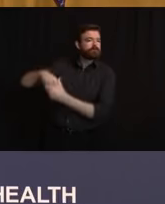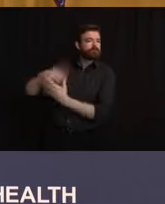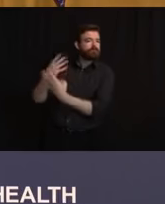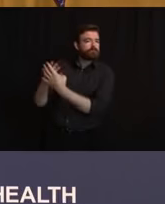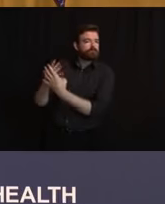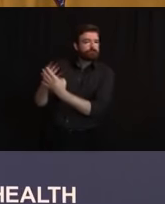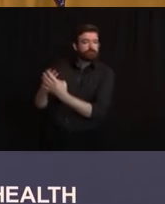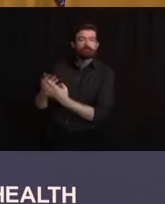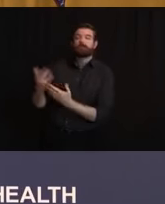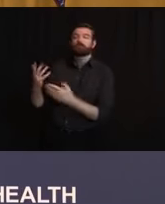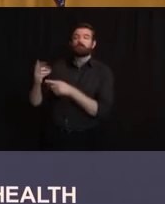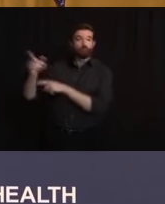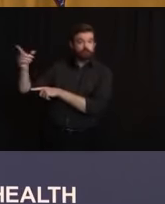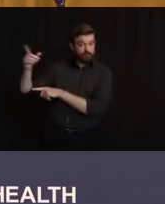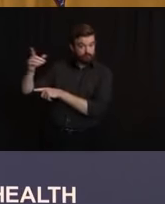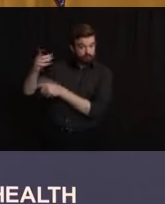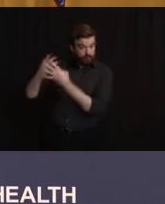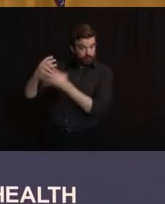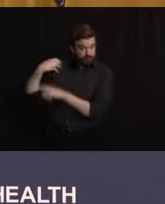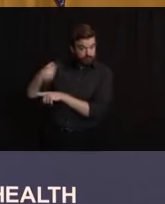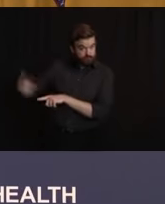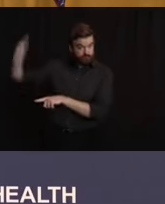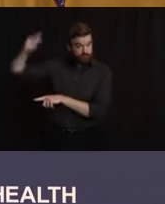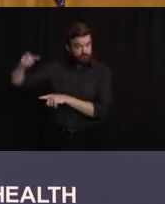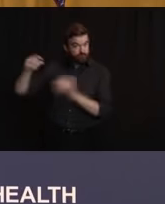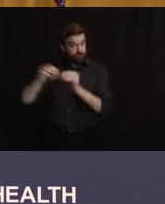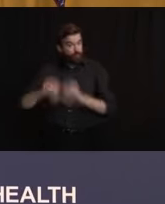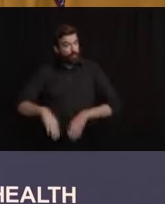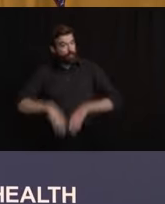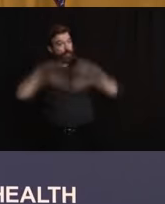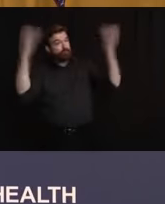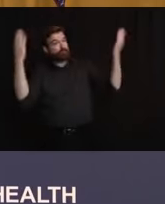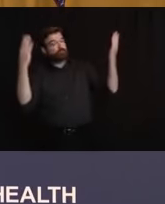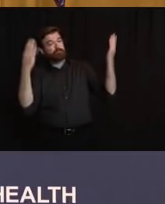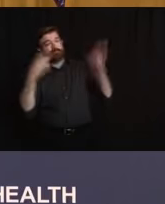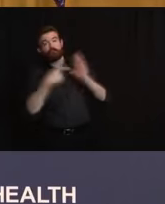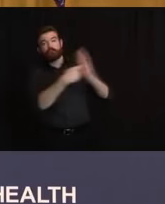would you sign something to that effect?